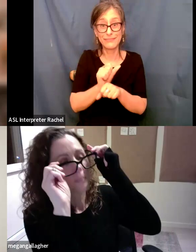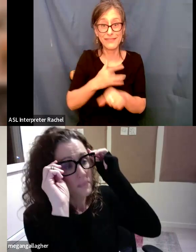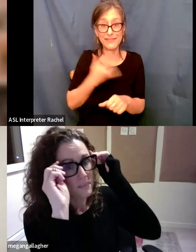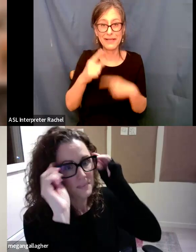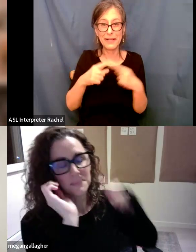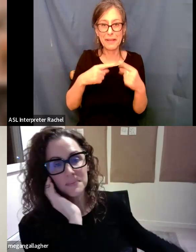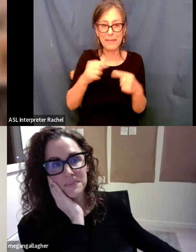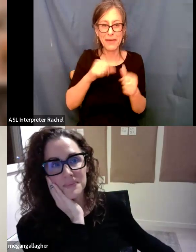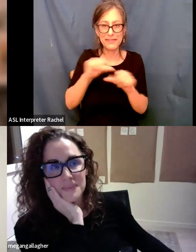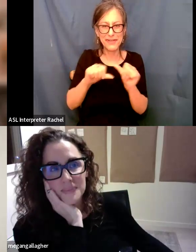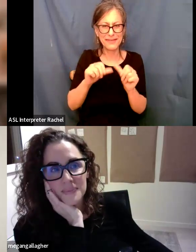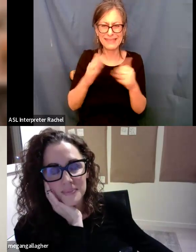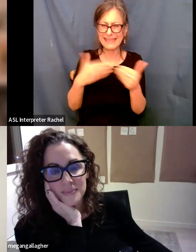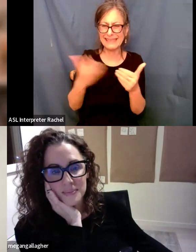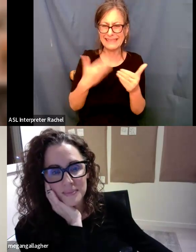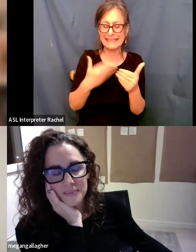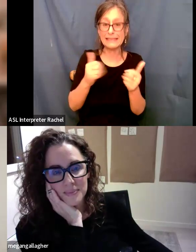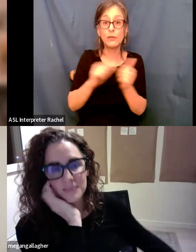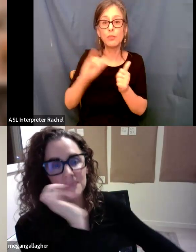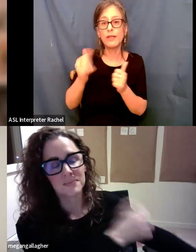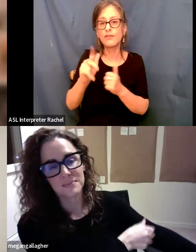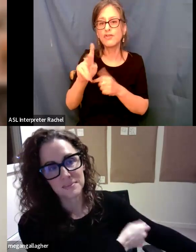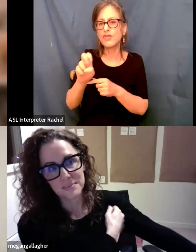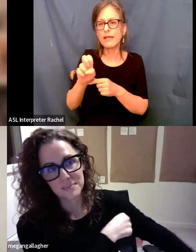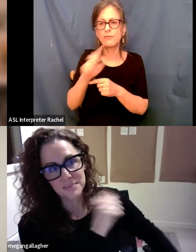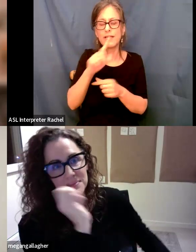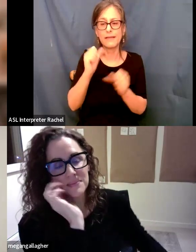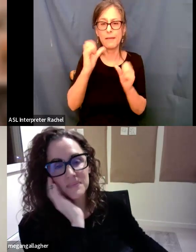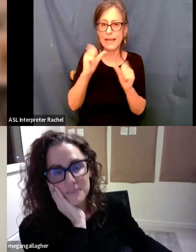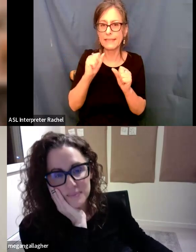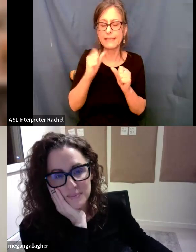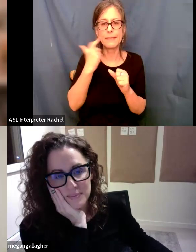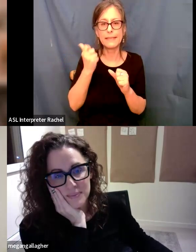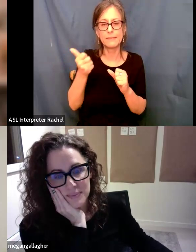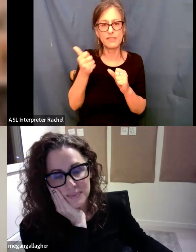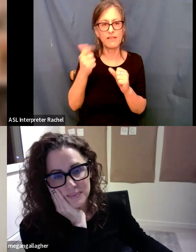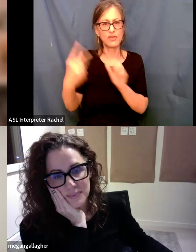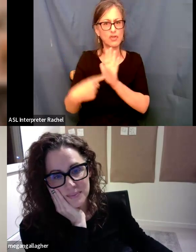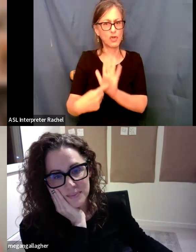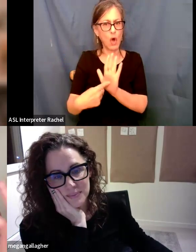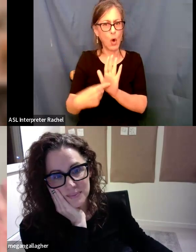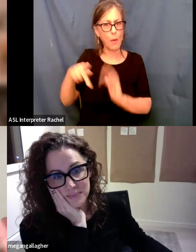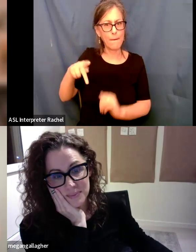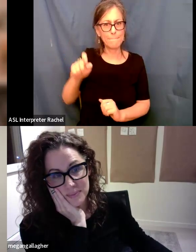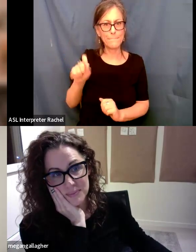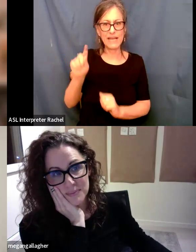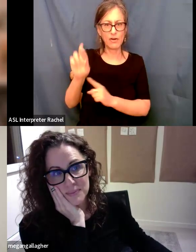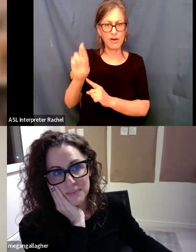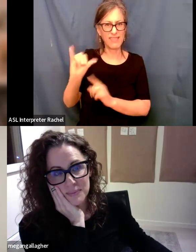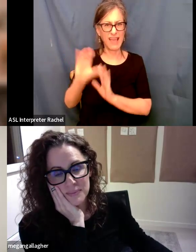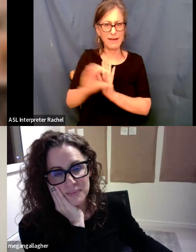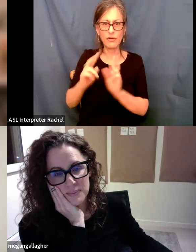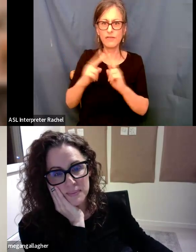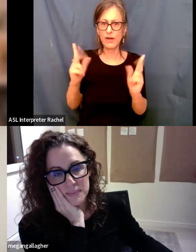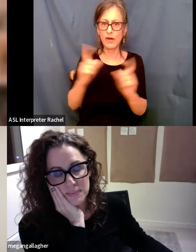like very easy. And with Jake, like it was incredible because his portrayal of Peter, which is such a complex character, he